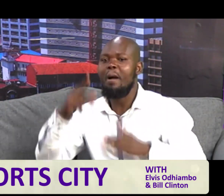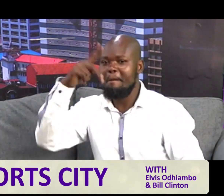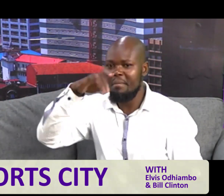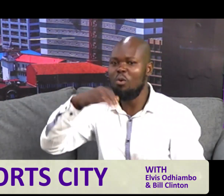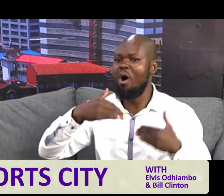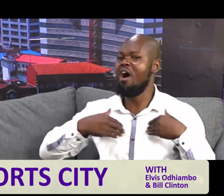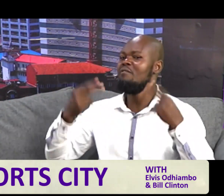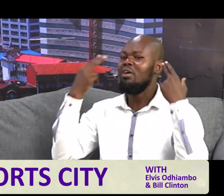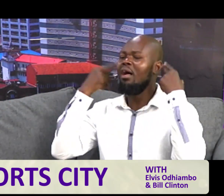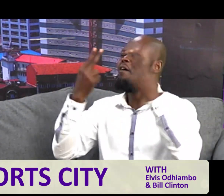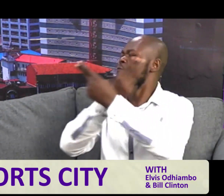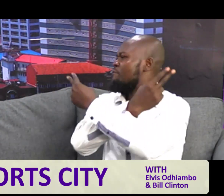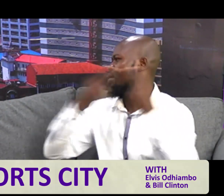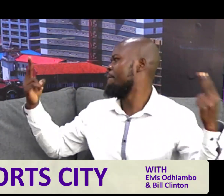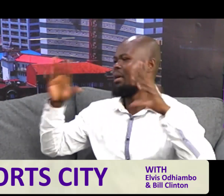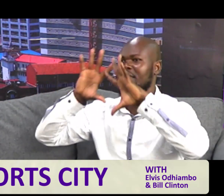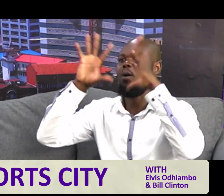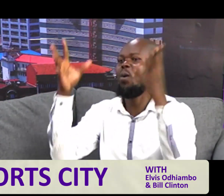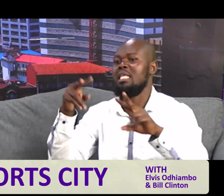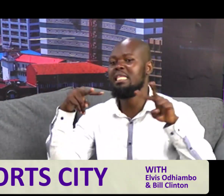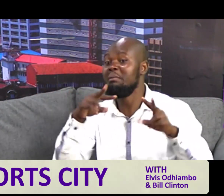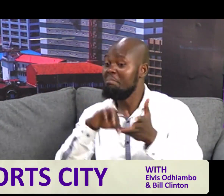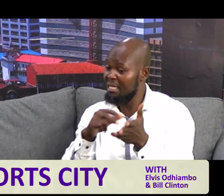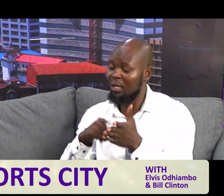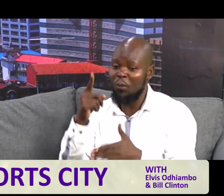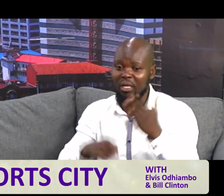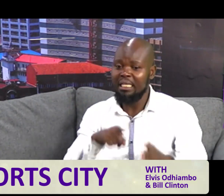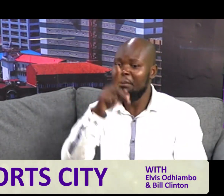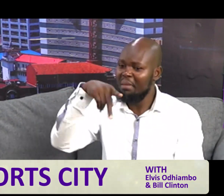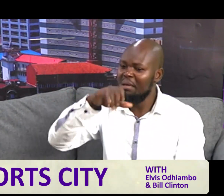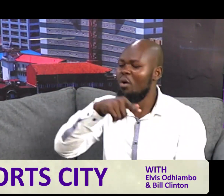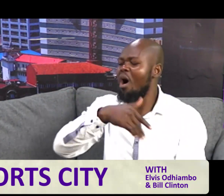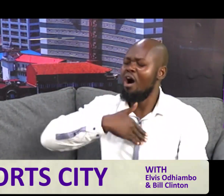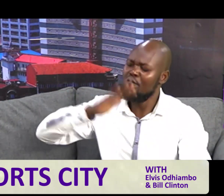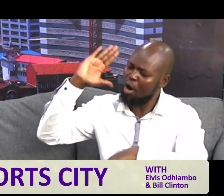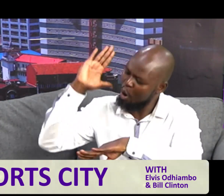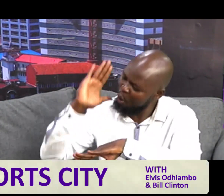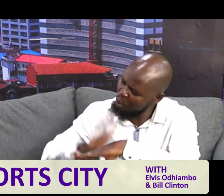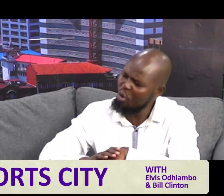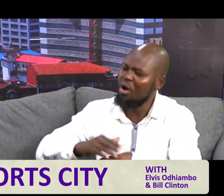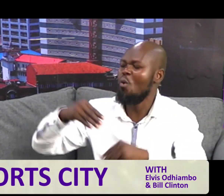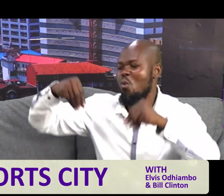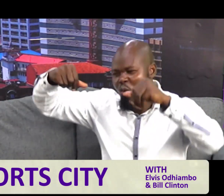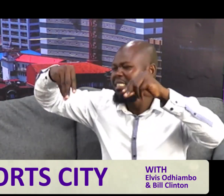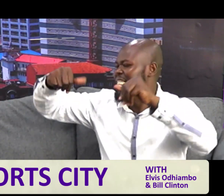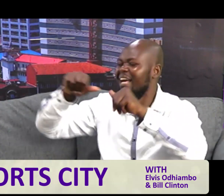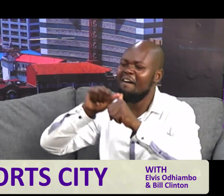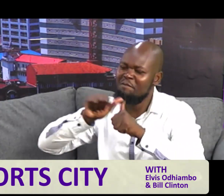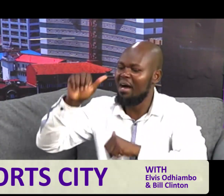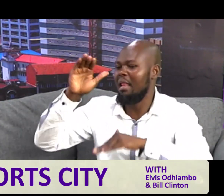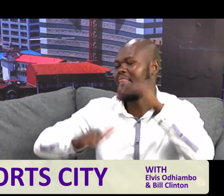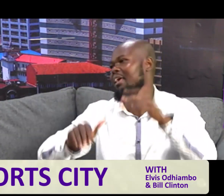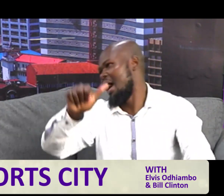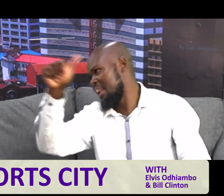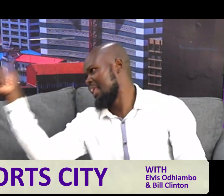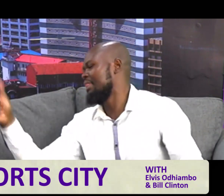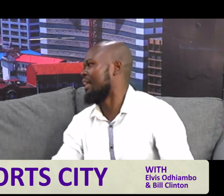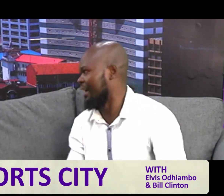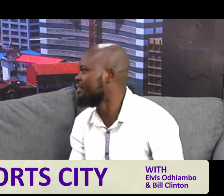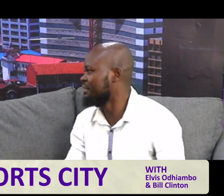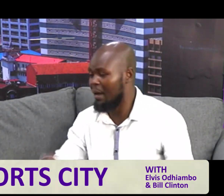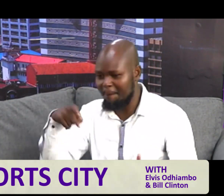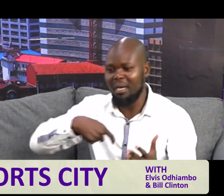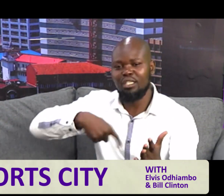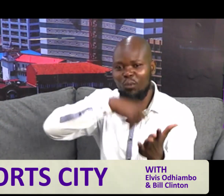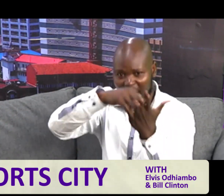accept, and For me, I will say that Pep is a